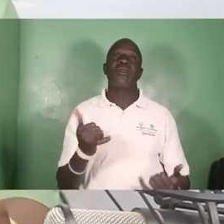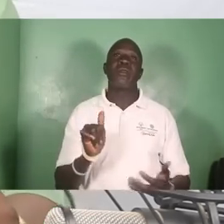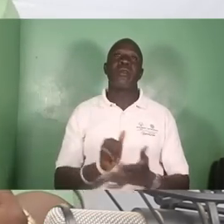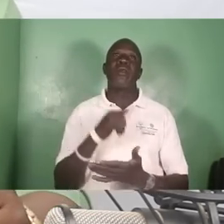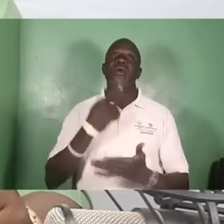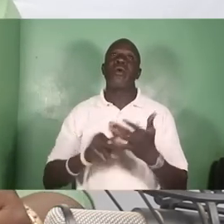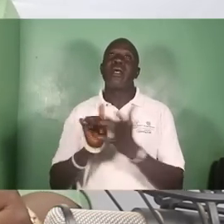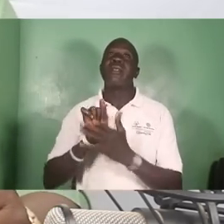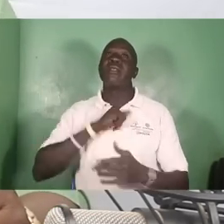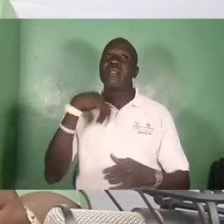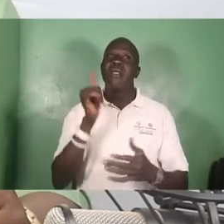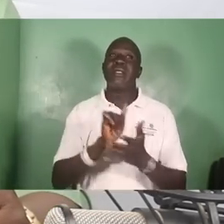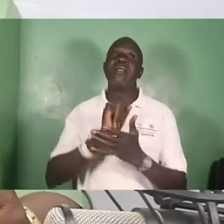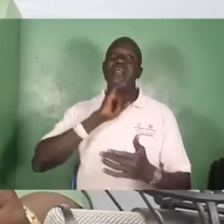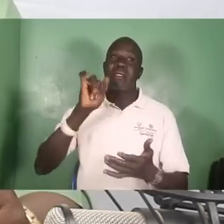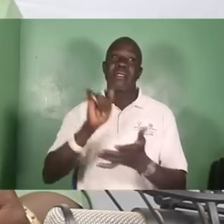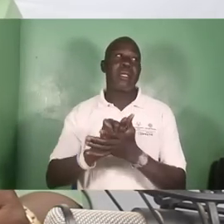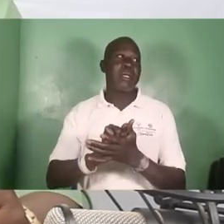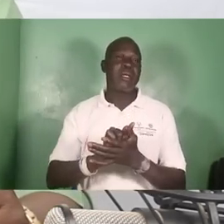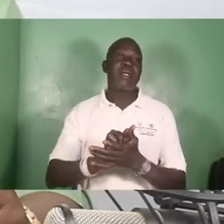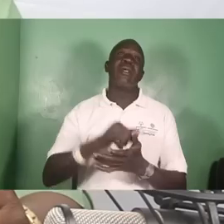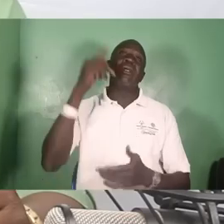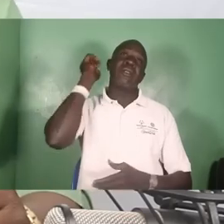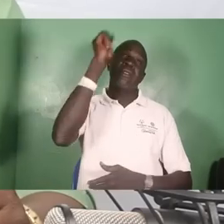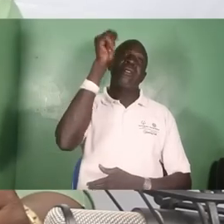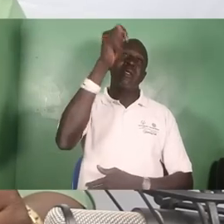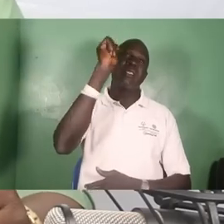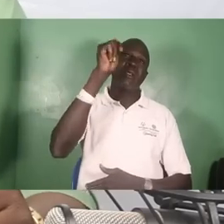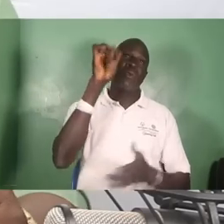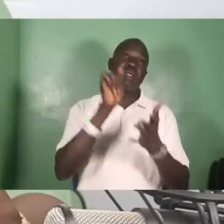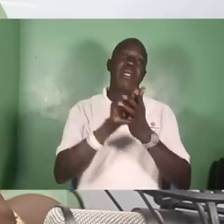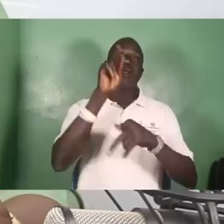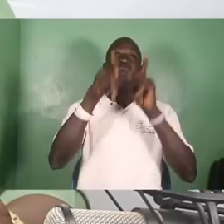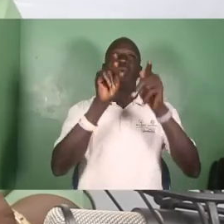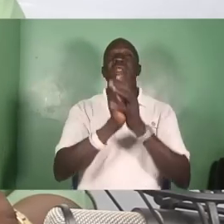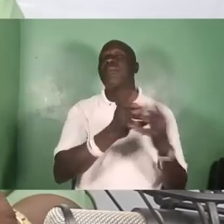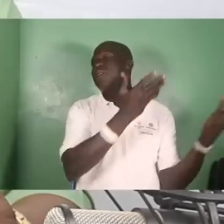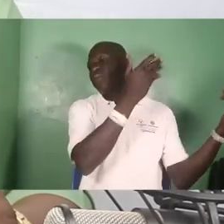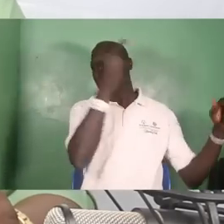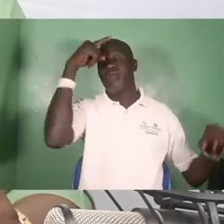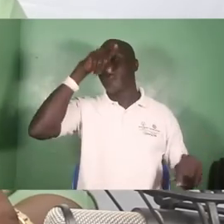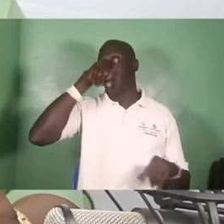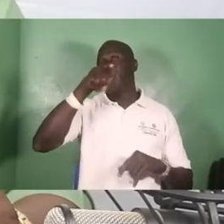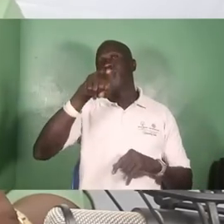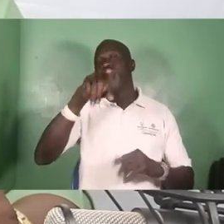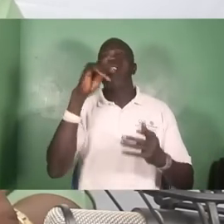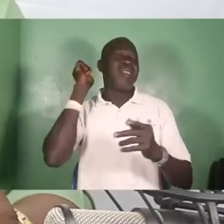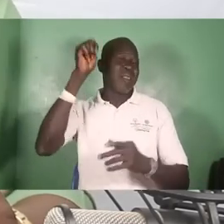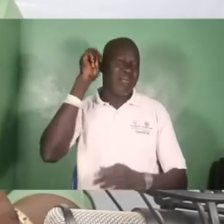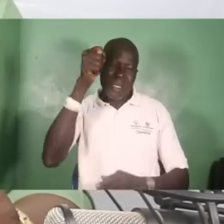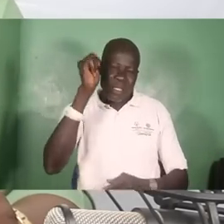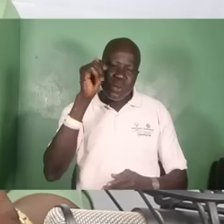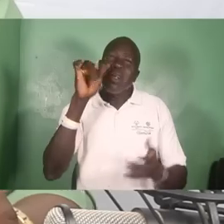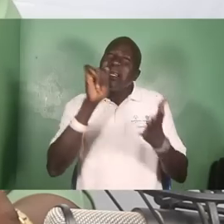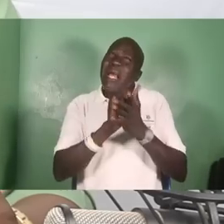Out now. Oh, the what I pronounce is that testimony. Ti awon yen ti reti lara re. Read that people have been expecting from you. Testimony ti won